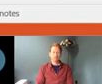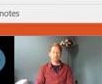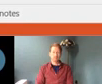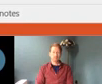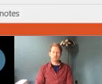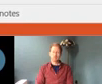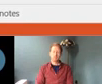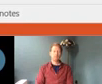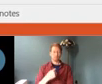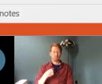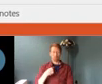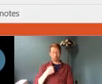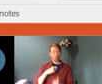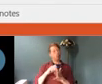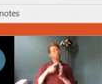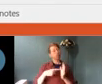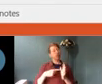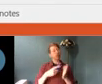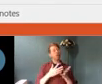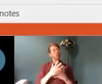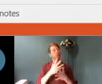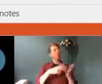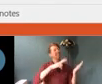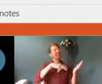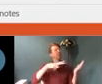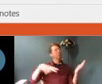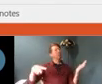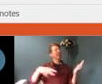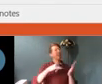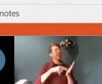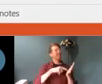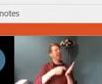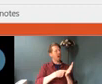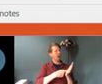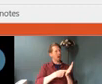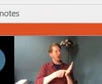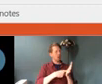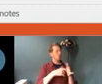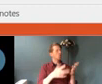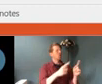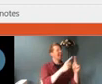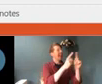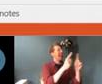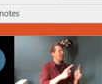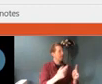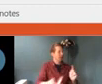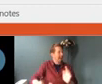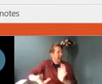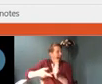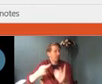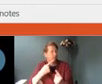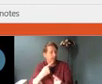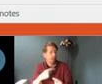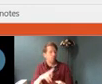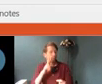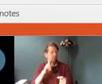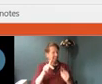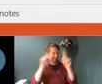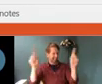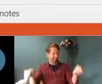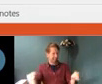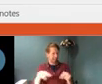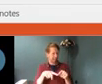we managed to achieve by actually sequencing the STR alleles rather than just measuring their length. So what you see here is a list of